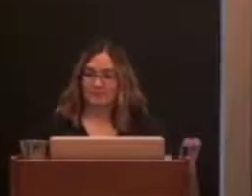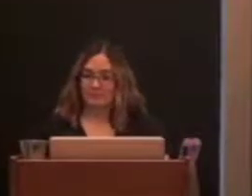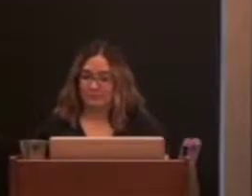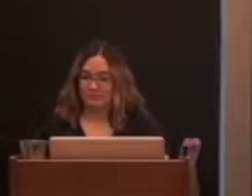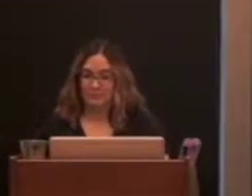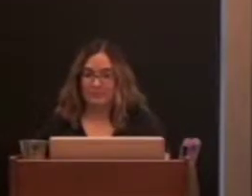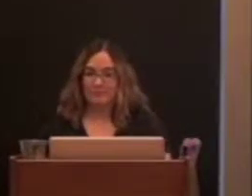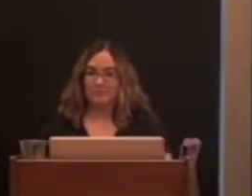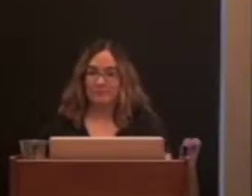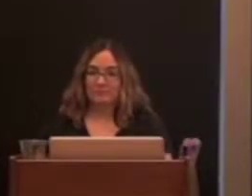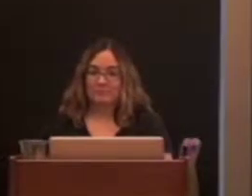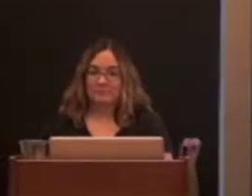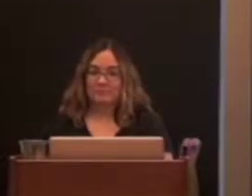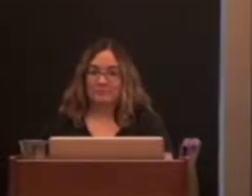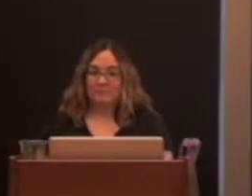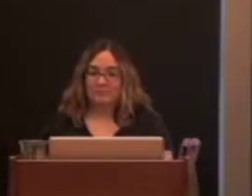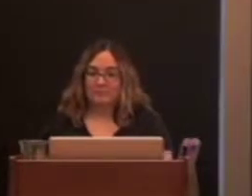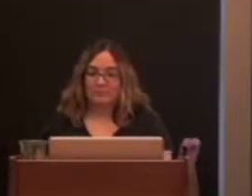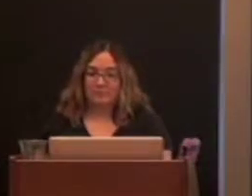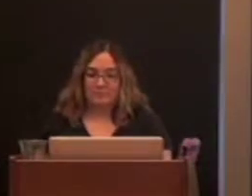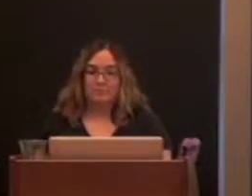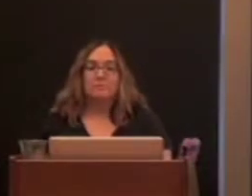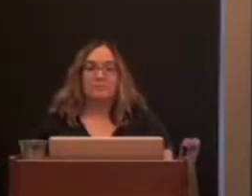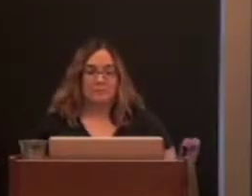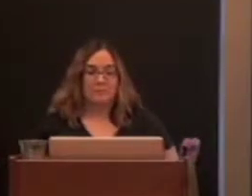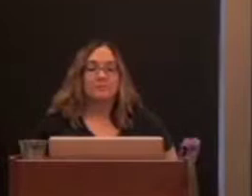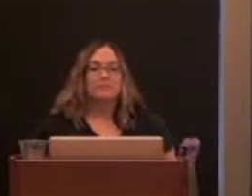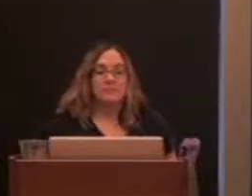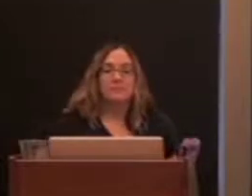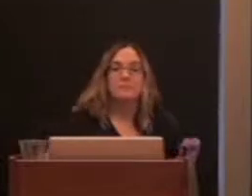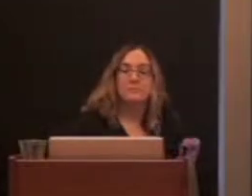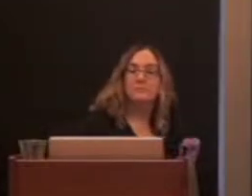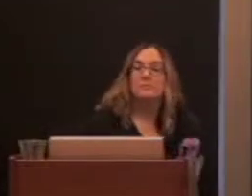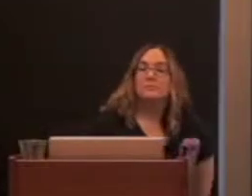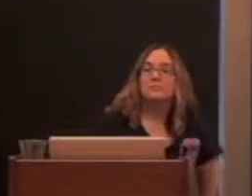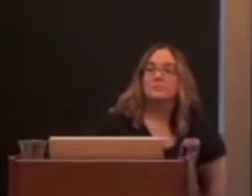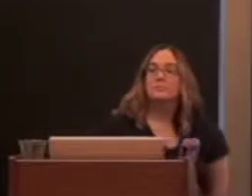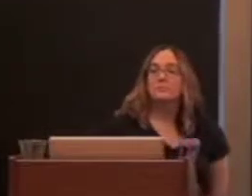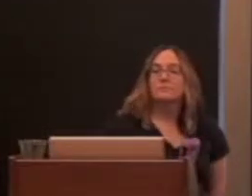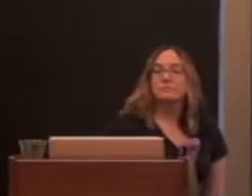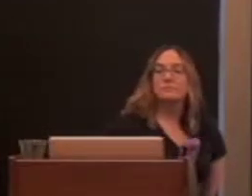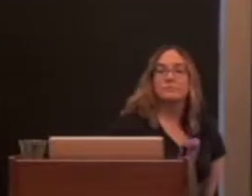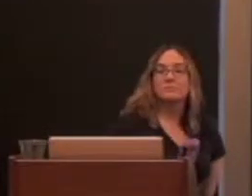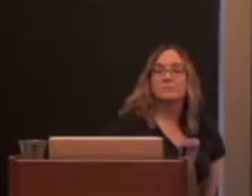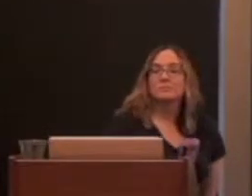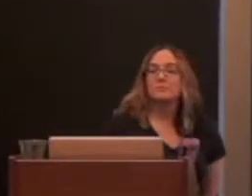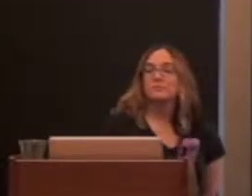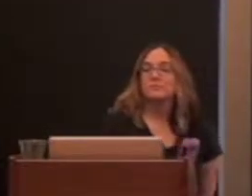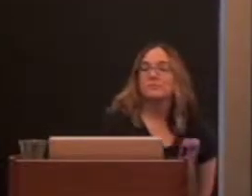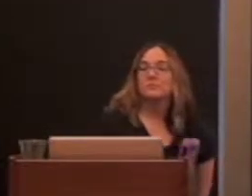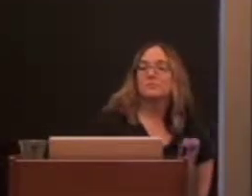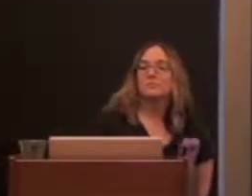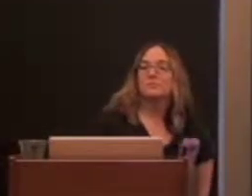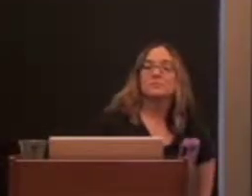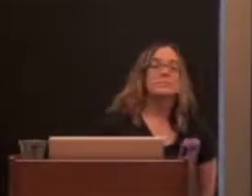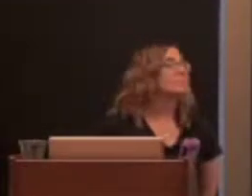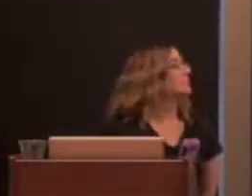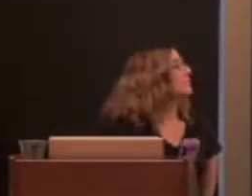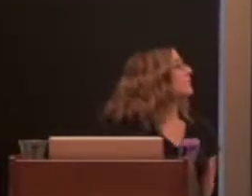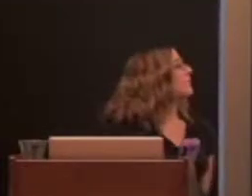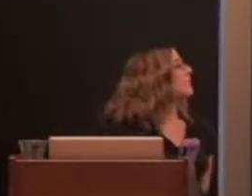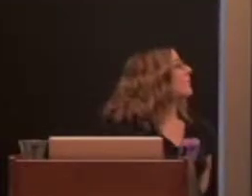skills. But this is in 4th grade, this is in 5th grade, where we're actually starting to plan, and it's very